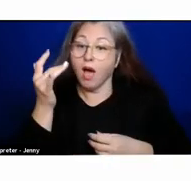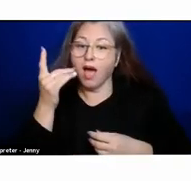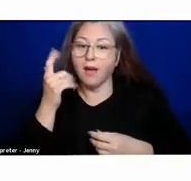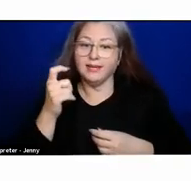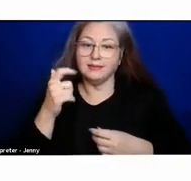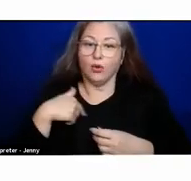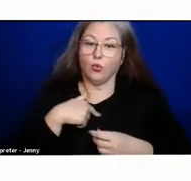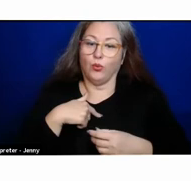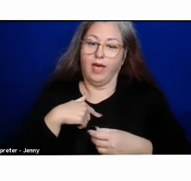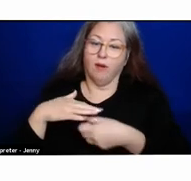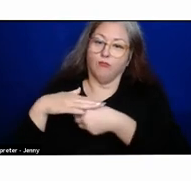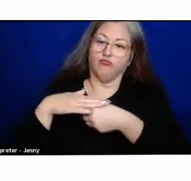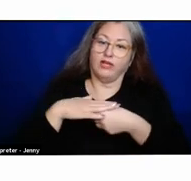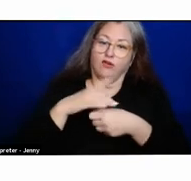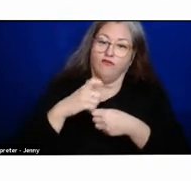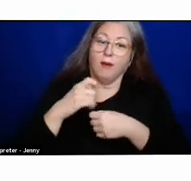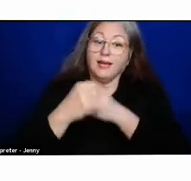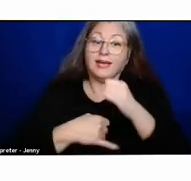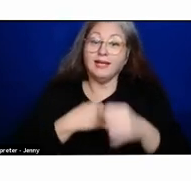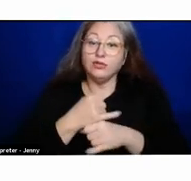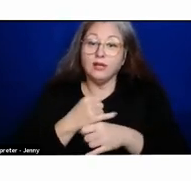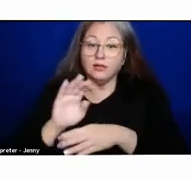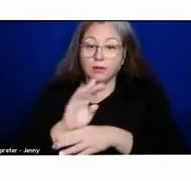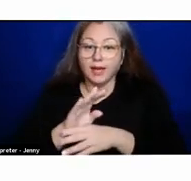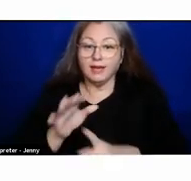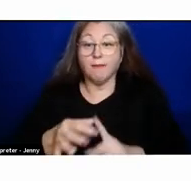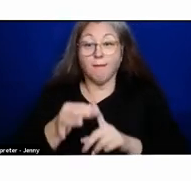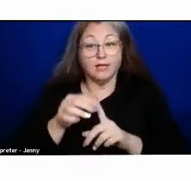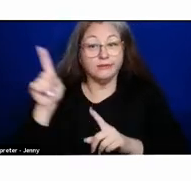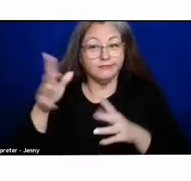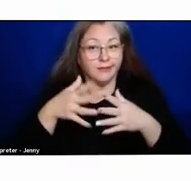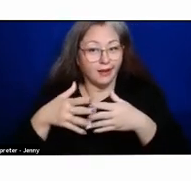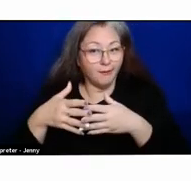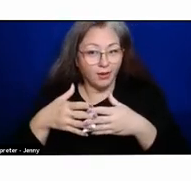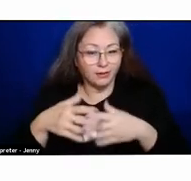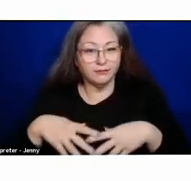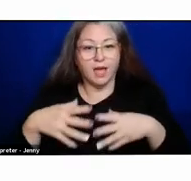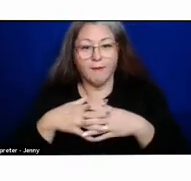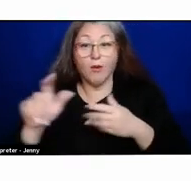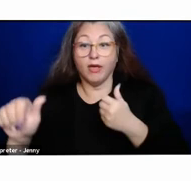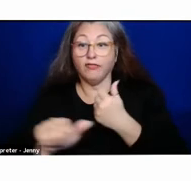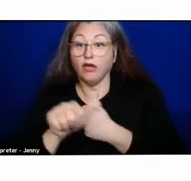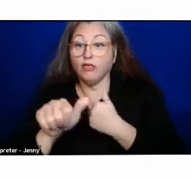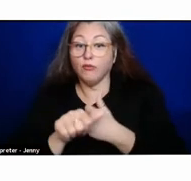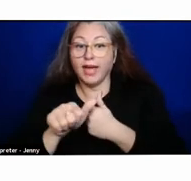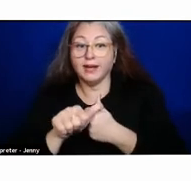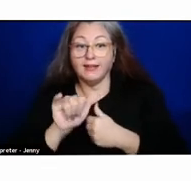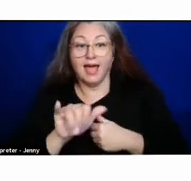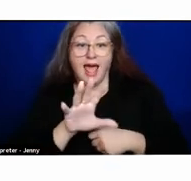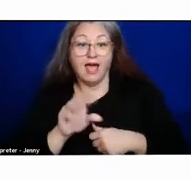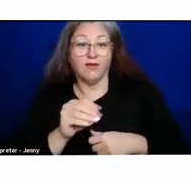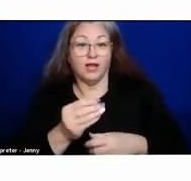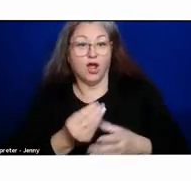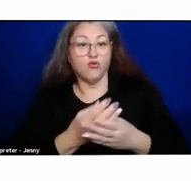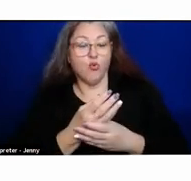we received from international markets, more especially America. America threatened to cancel the African Growth and